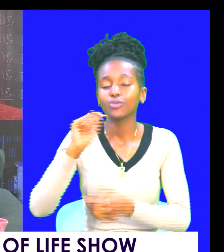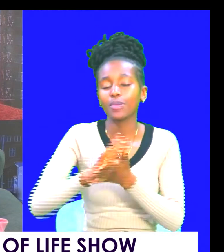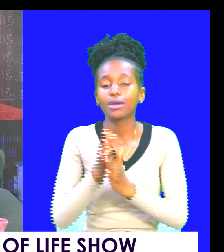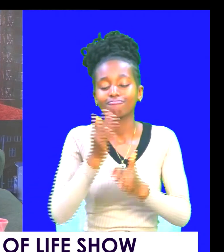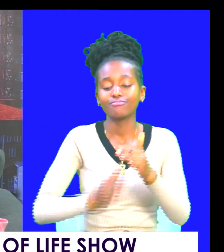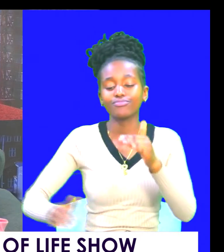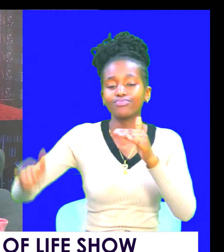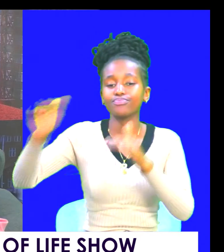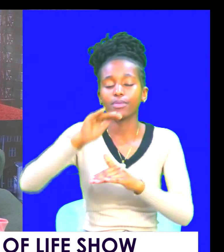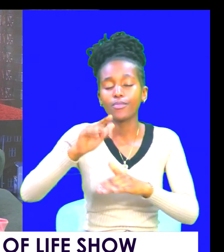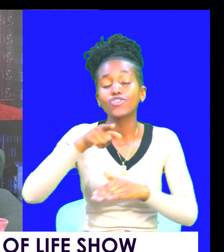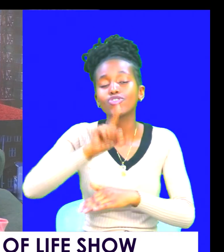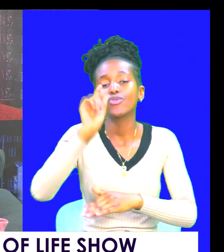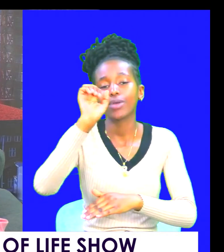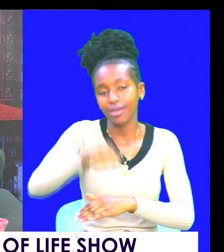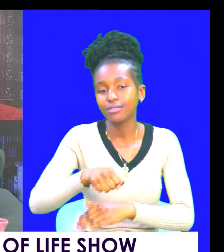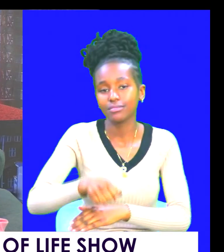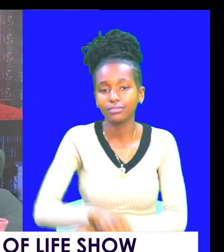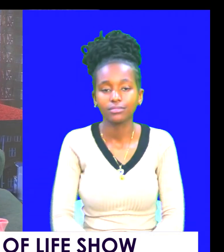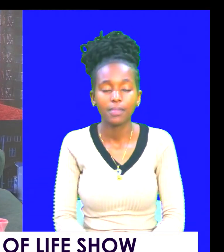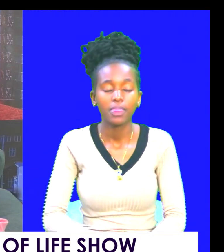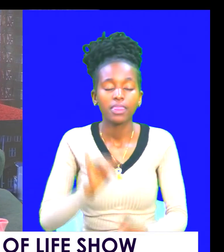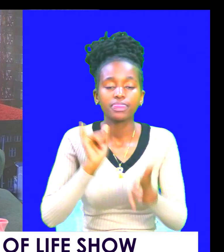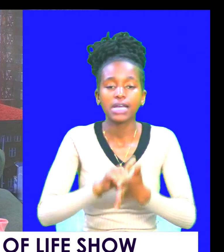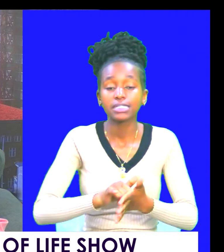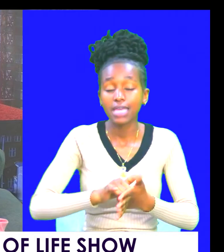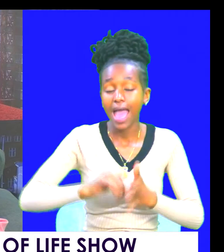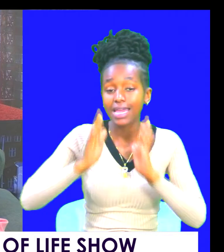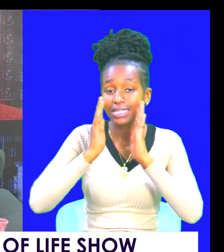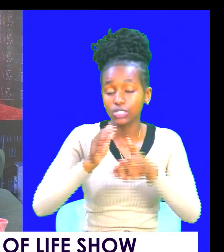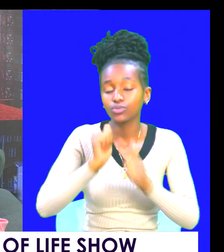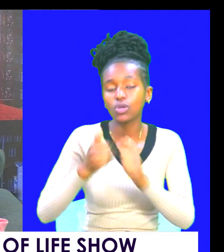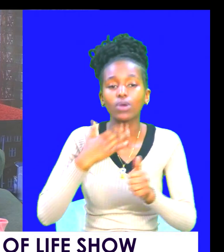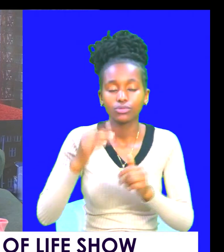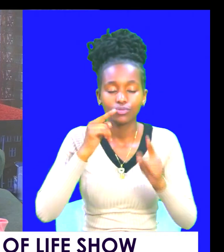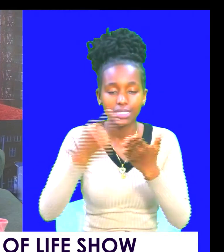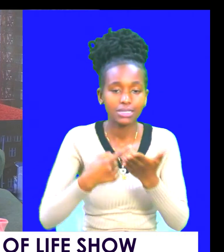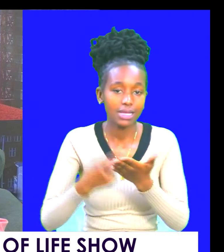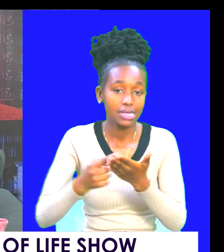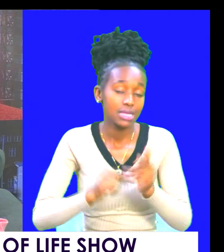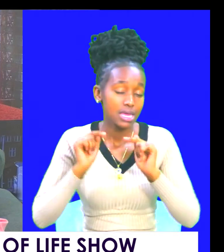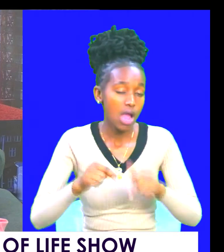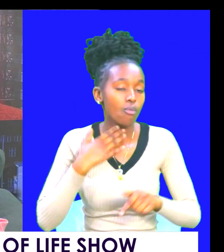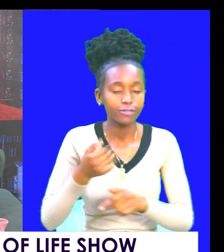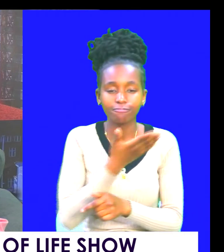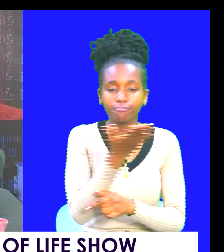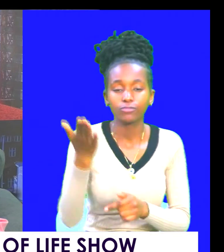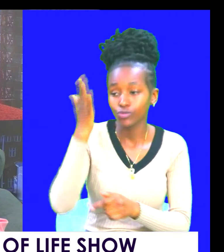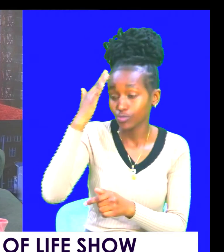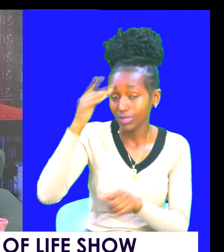You can. That is the identity that I'm calling for you to identify